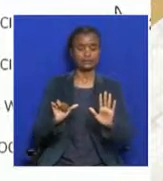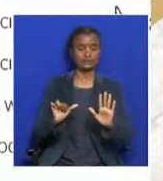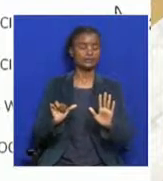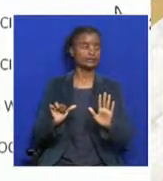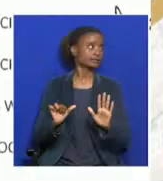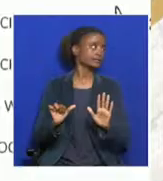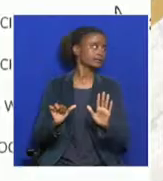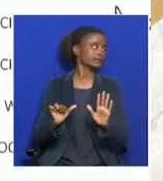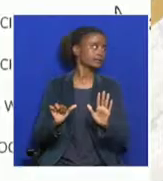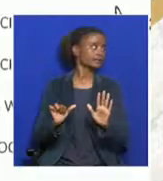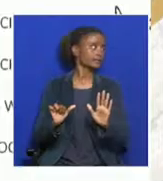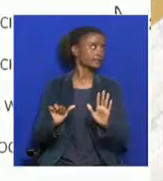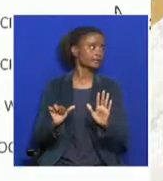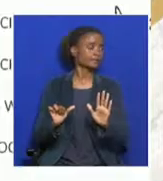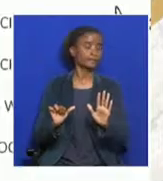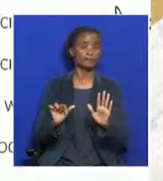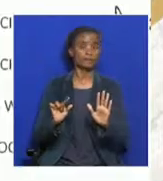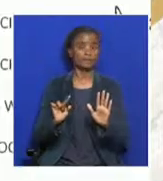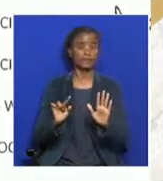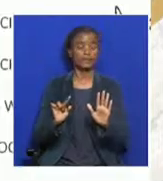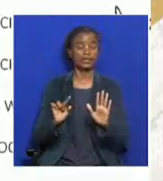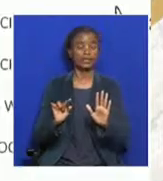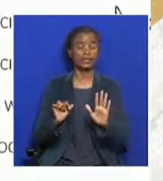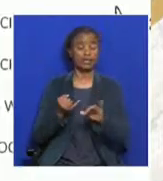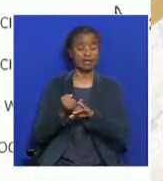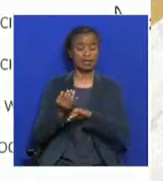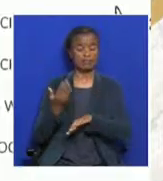the earliest. Do you see that? That's correct.